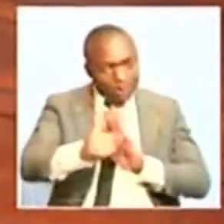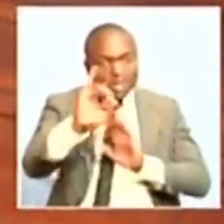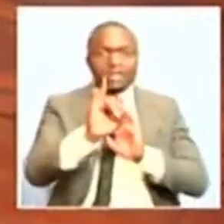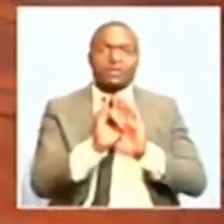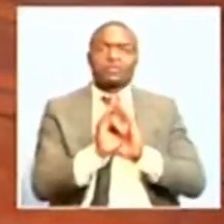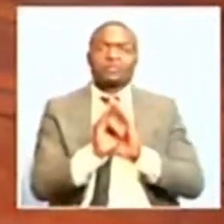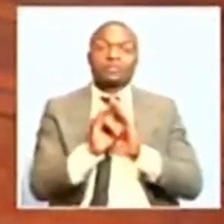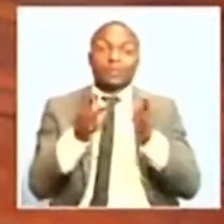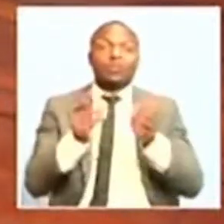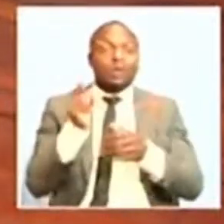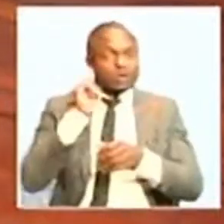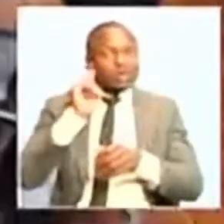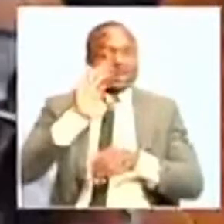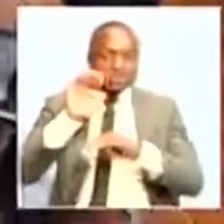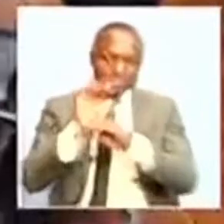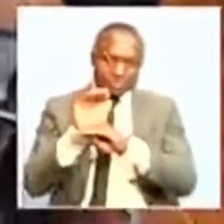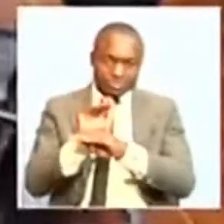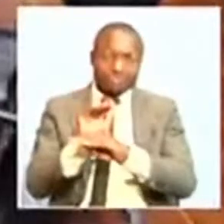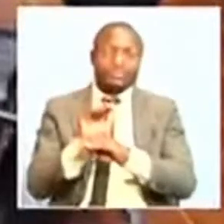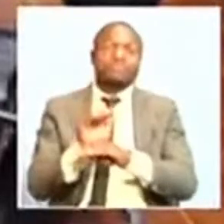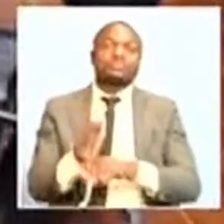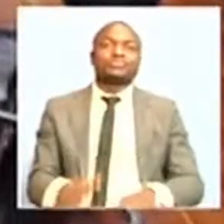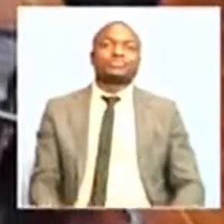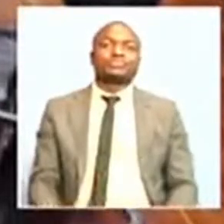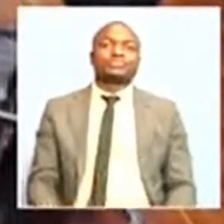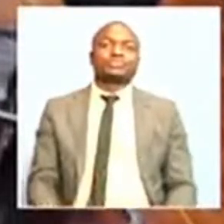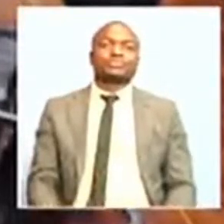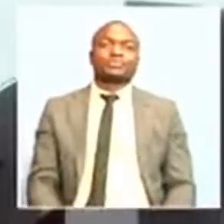I just want to hear your comment on that. Your comment on that one?